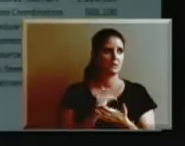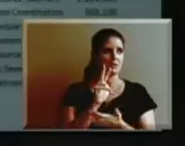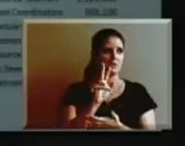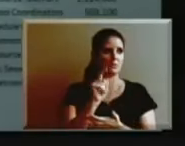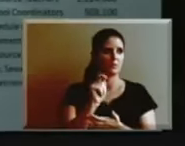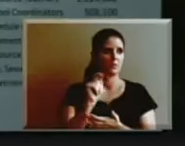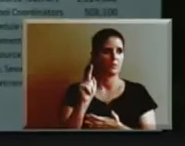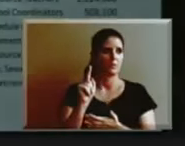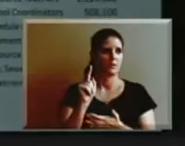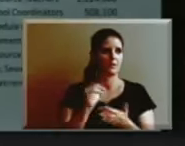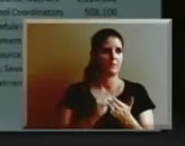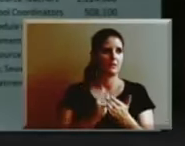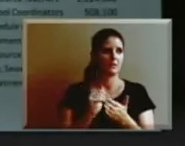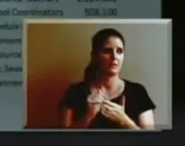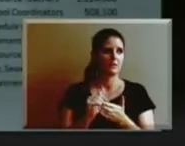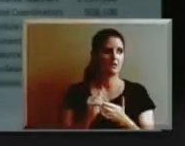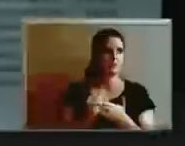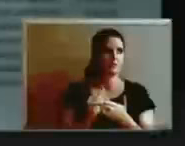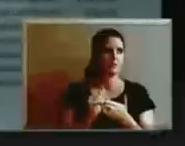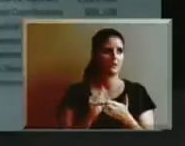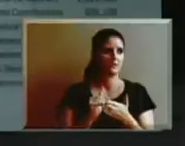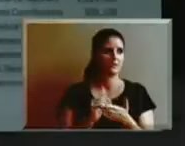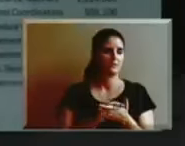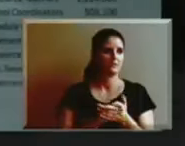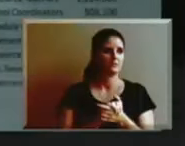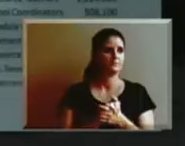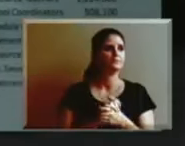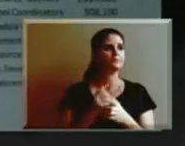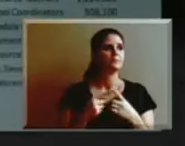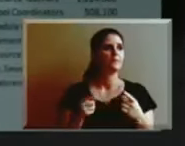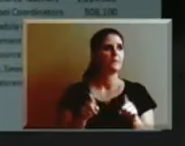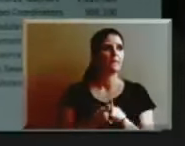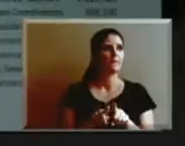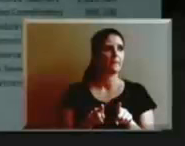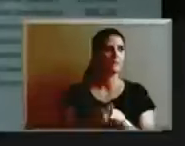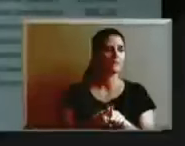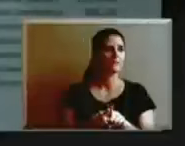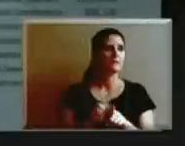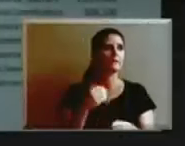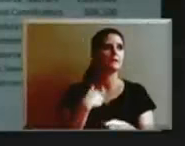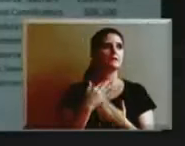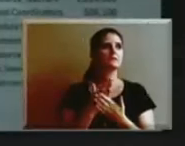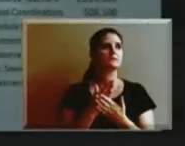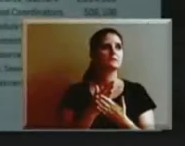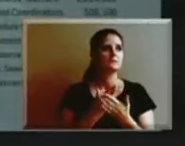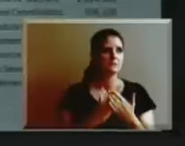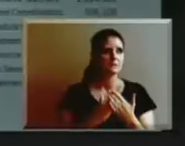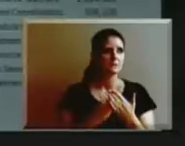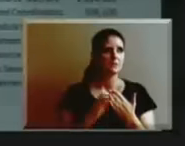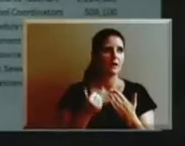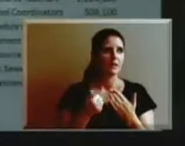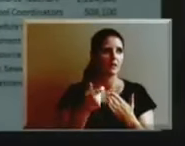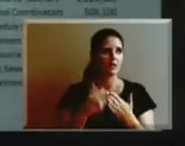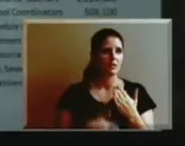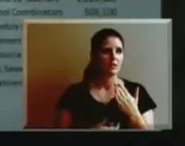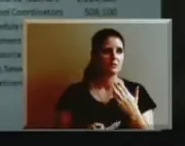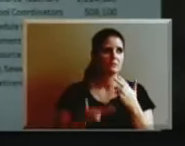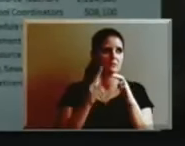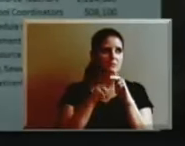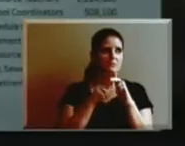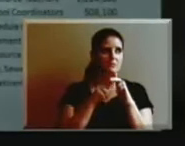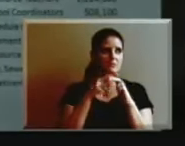$2.1 million in that case. But in addition, we've had some additional costs that are going to occur